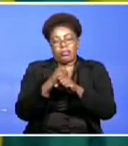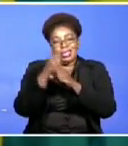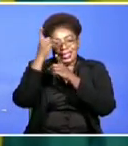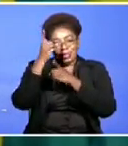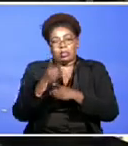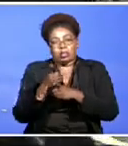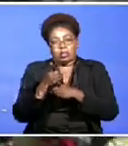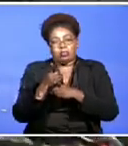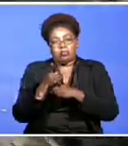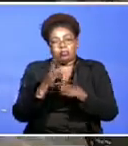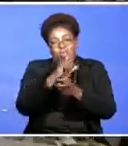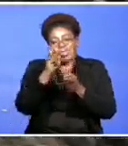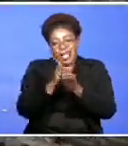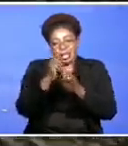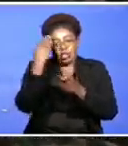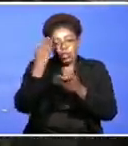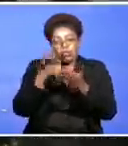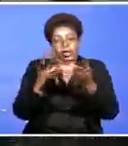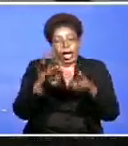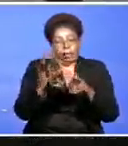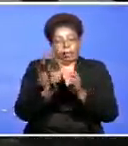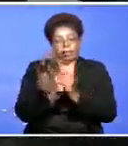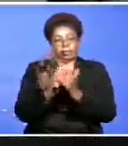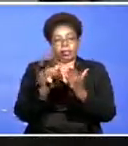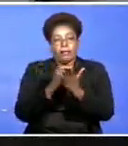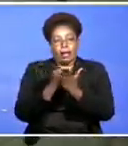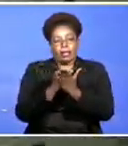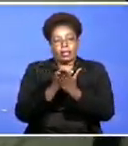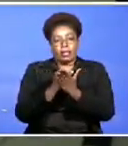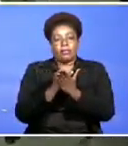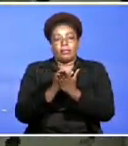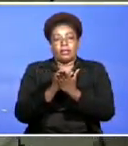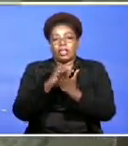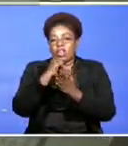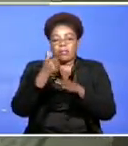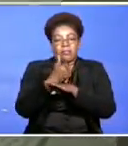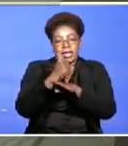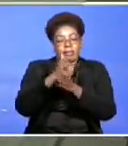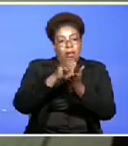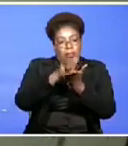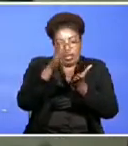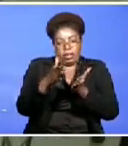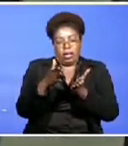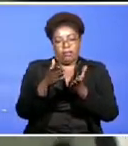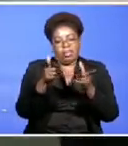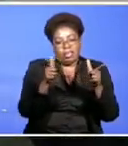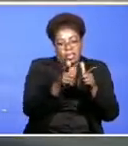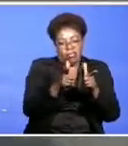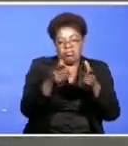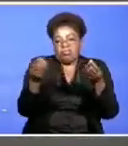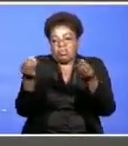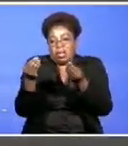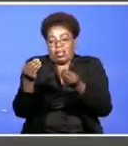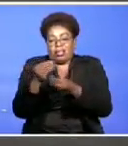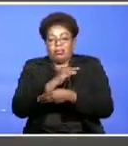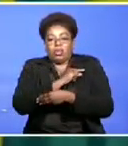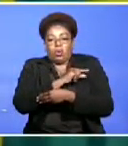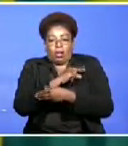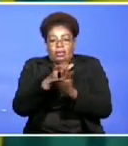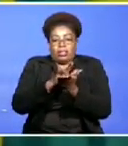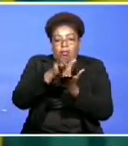actually took place. Even though investigators are not blaming the pilot, they did reveal that he had little to no qualifications for flying in bad